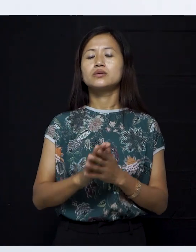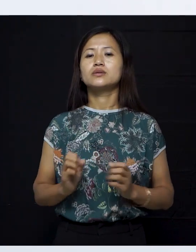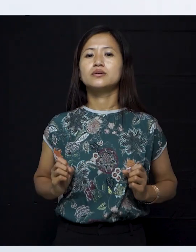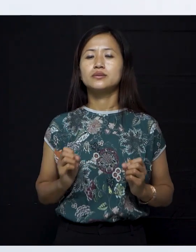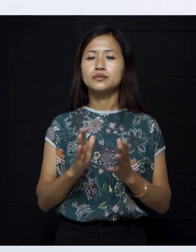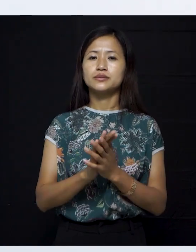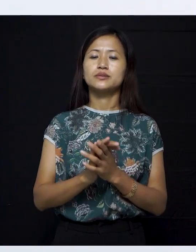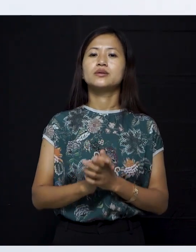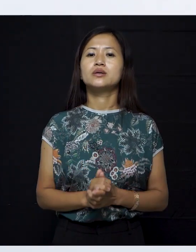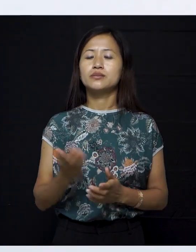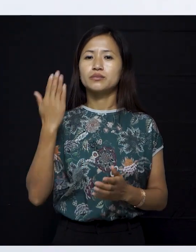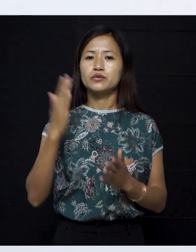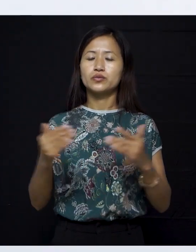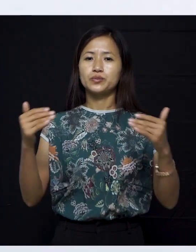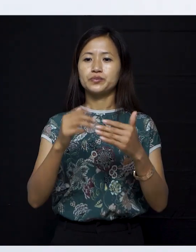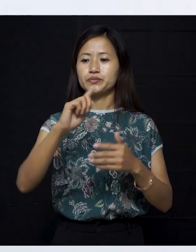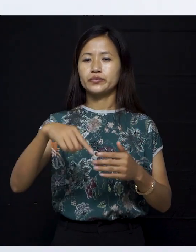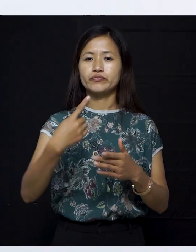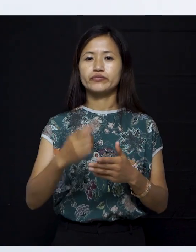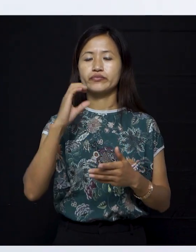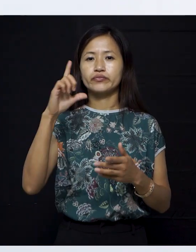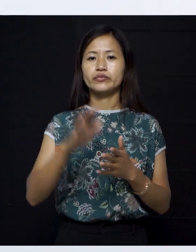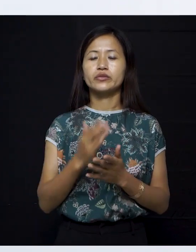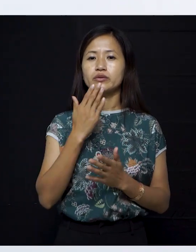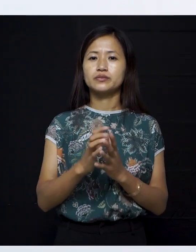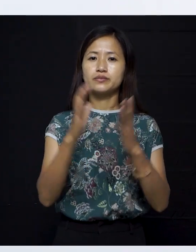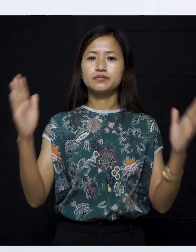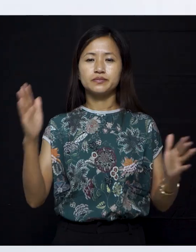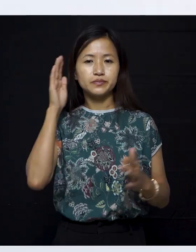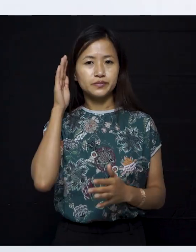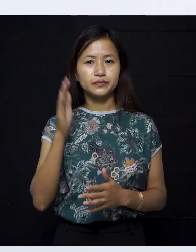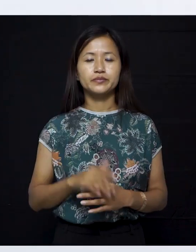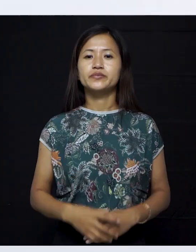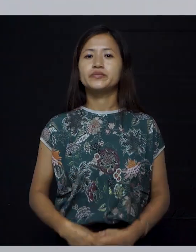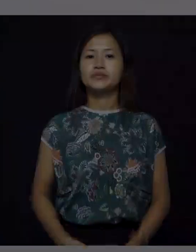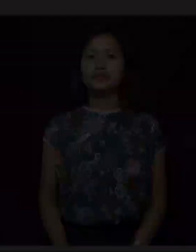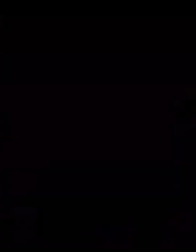6 before we meet again in the next class. Thank you all so much for listening.